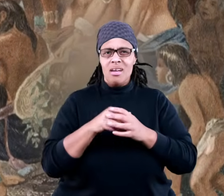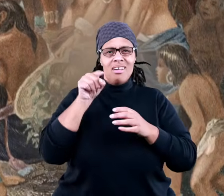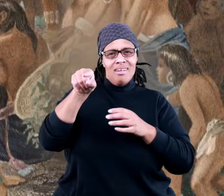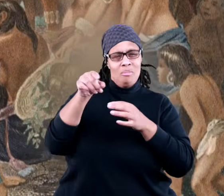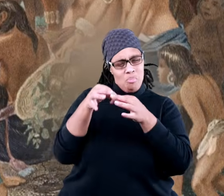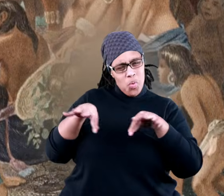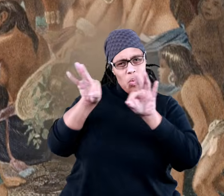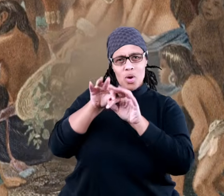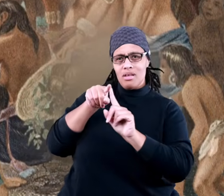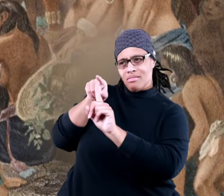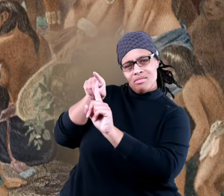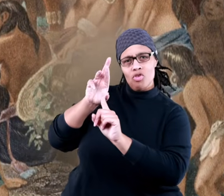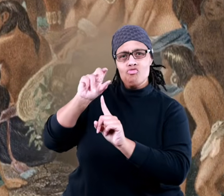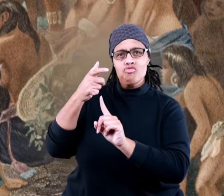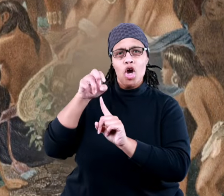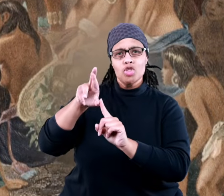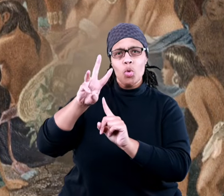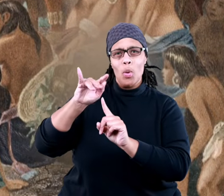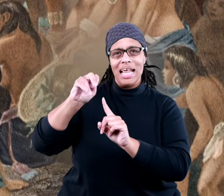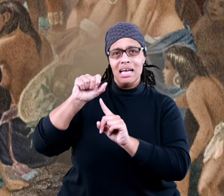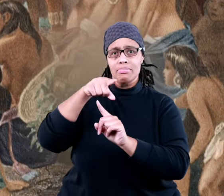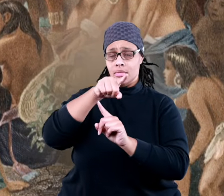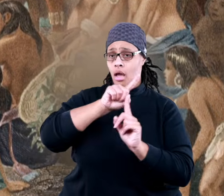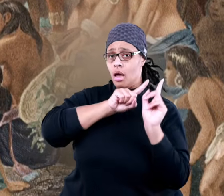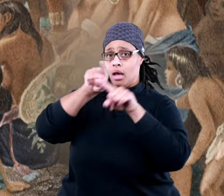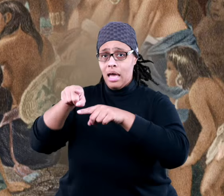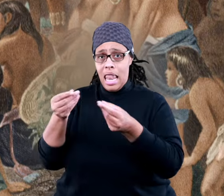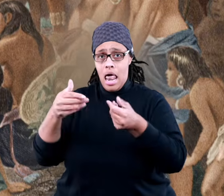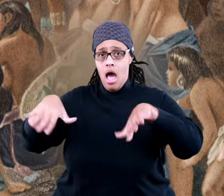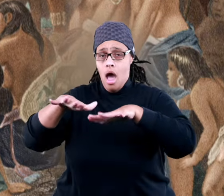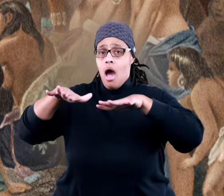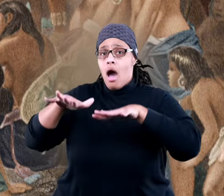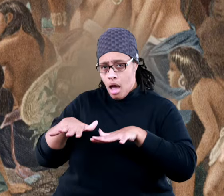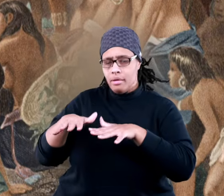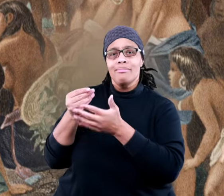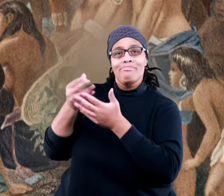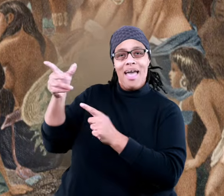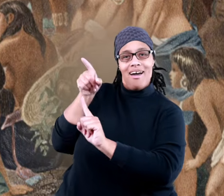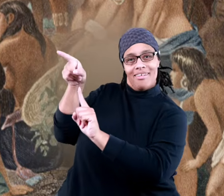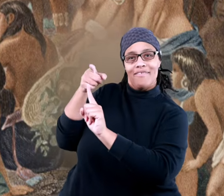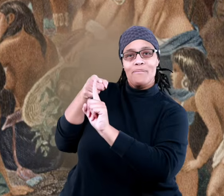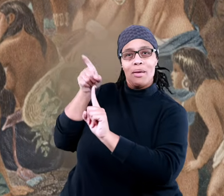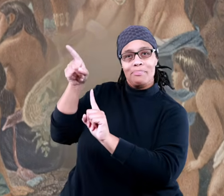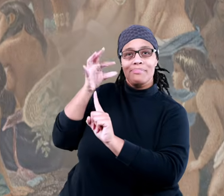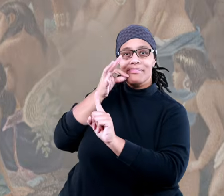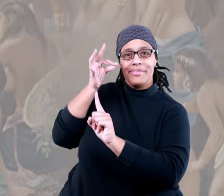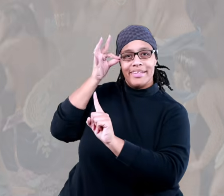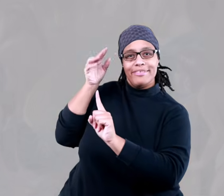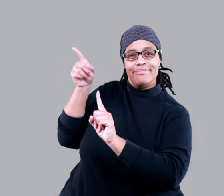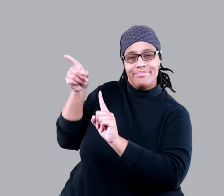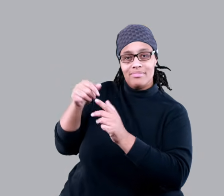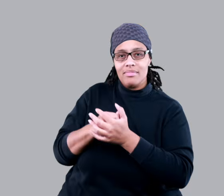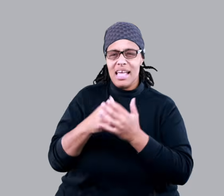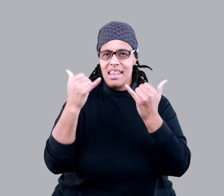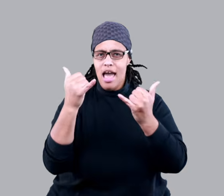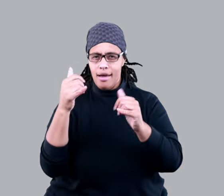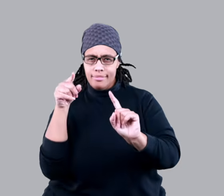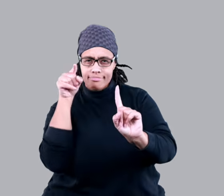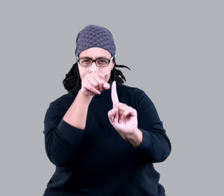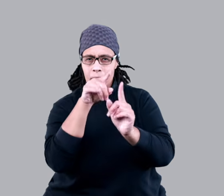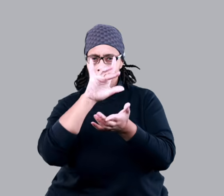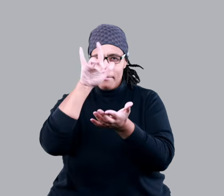was important to Roger Williams that the land he settled be purchased from the Native Americans. Let's visit the